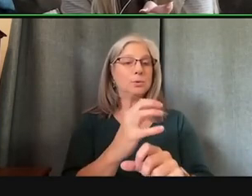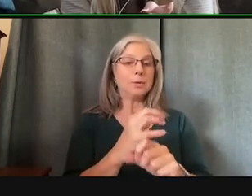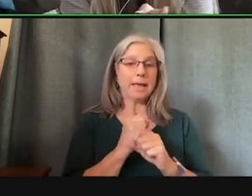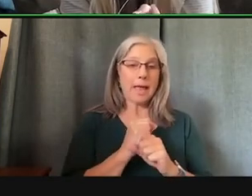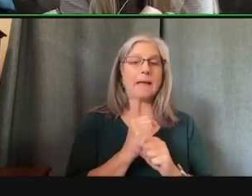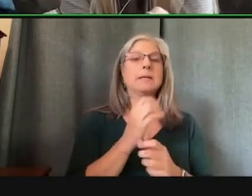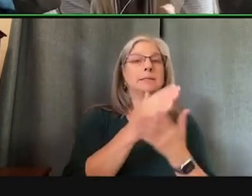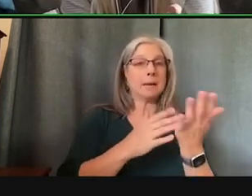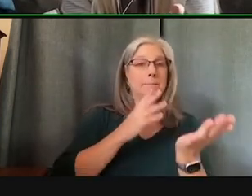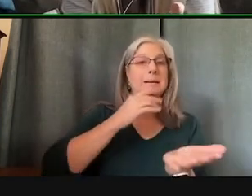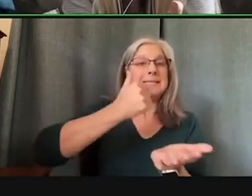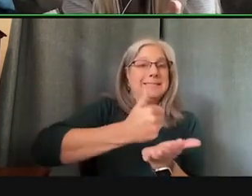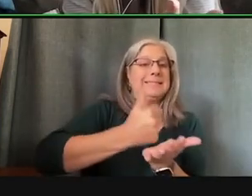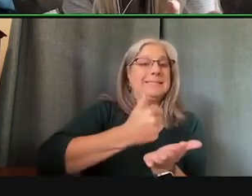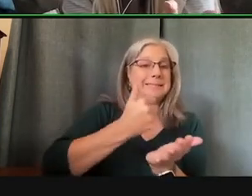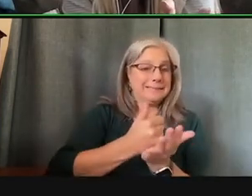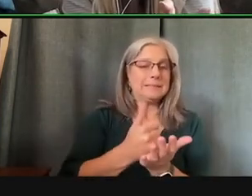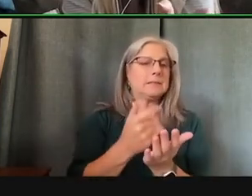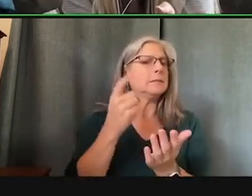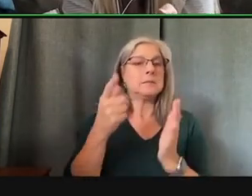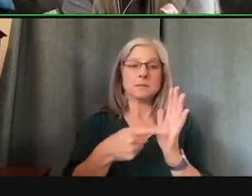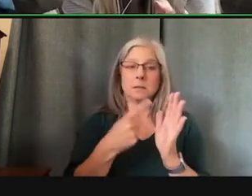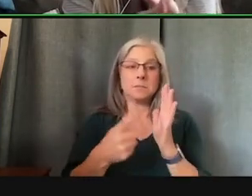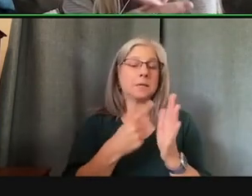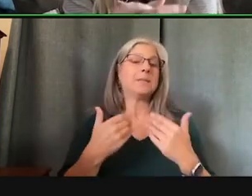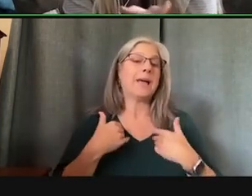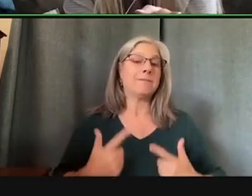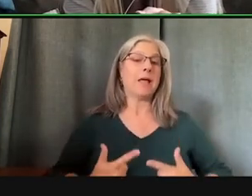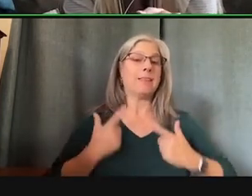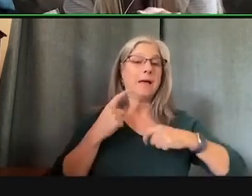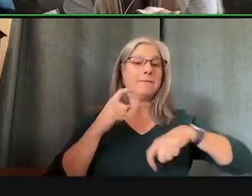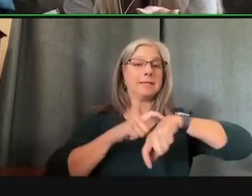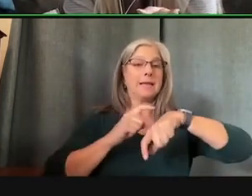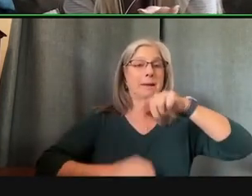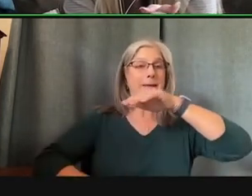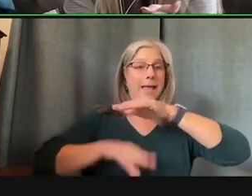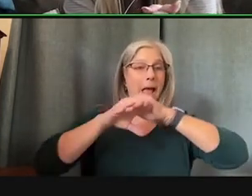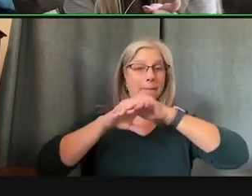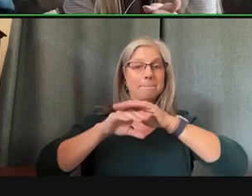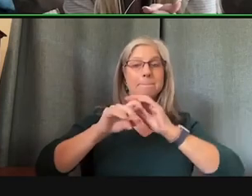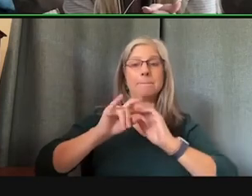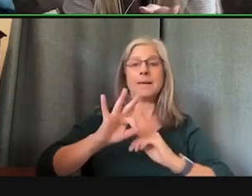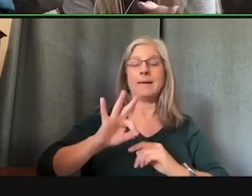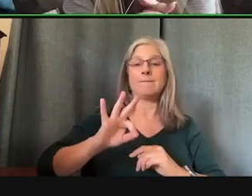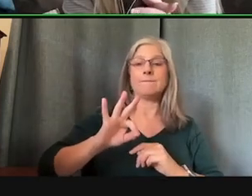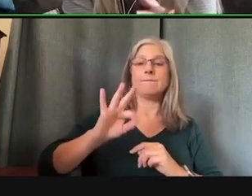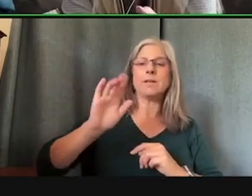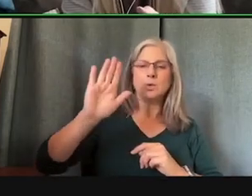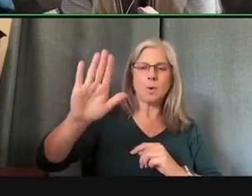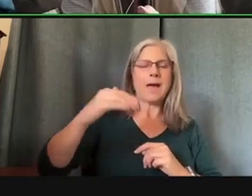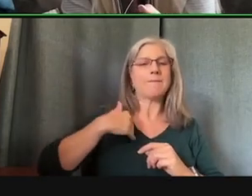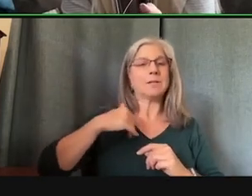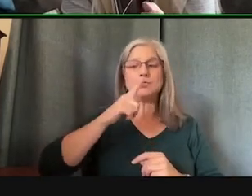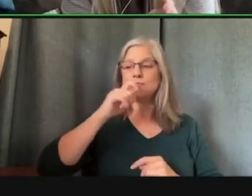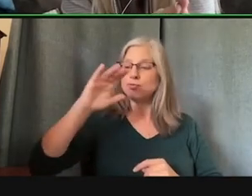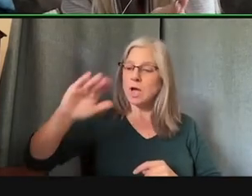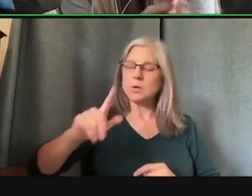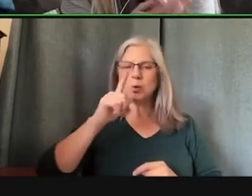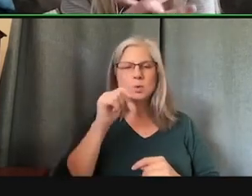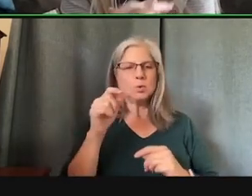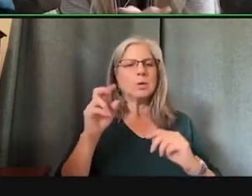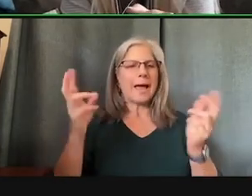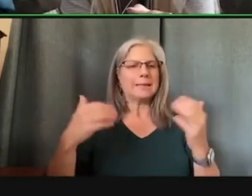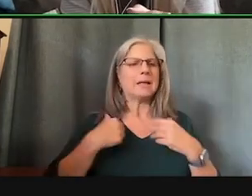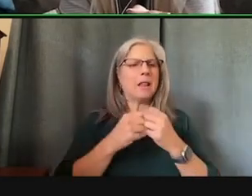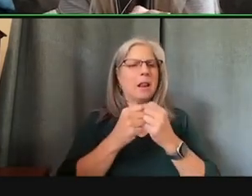Medi-Cal if there's any lifetime caps on some of those services, if you have a child that's particularly medically complex. So just look that